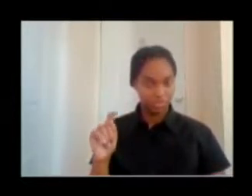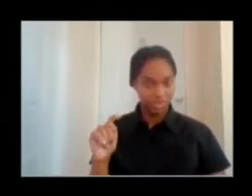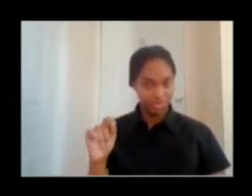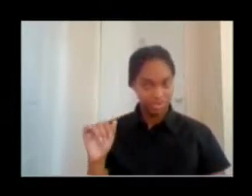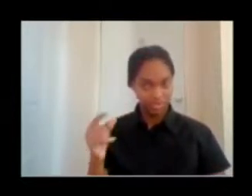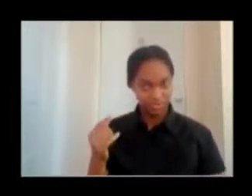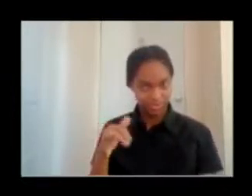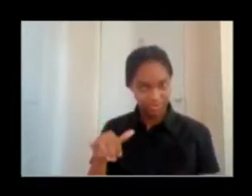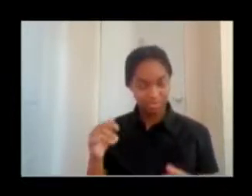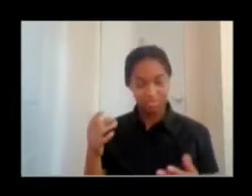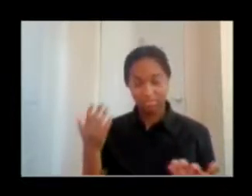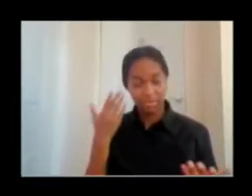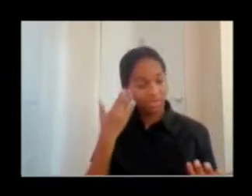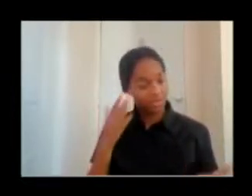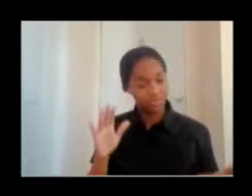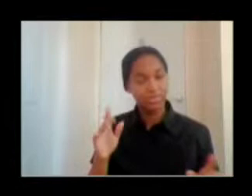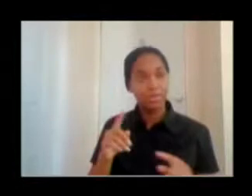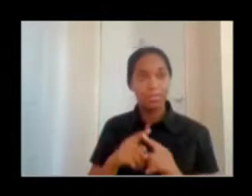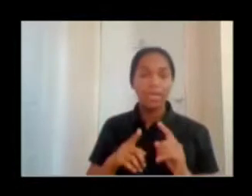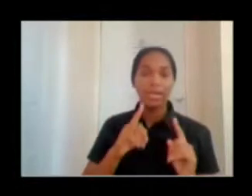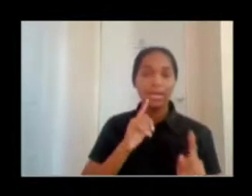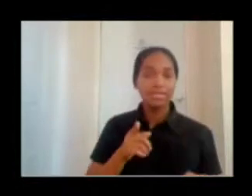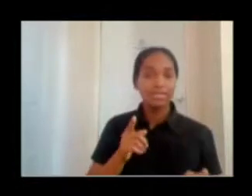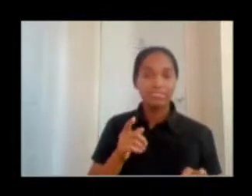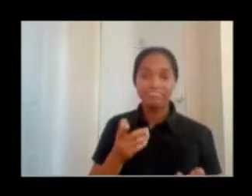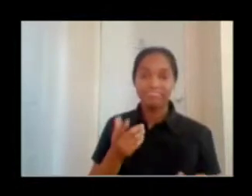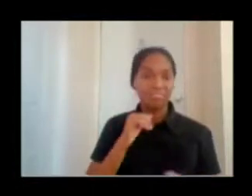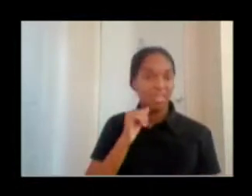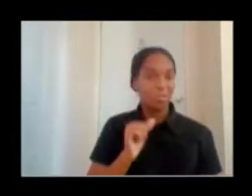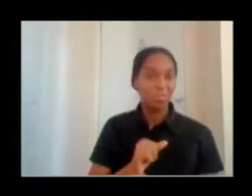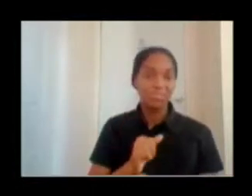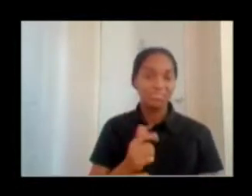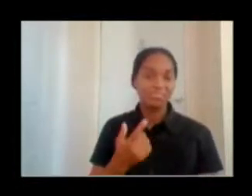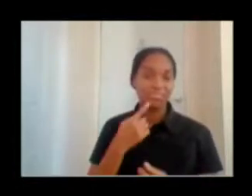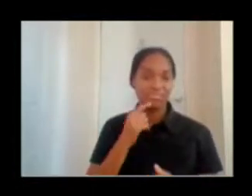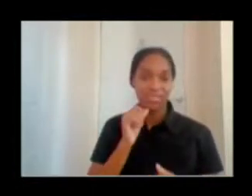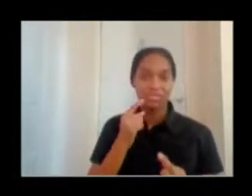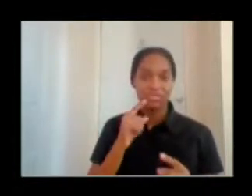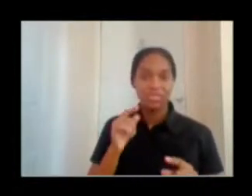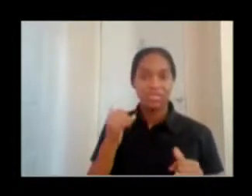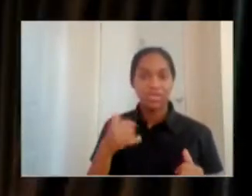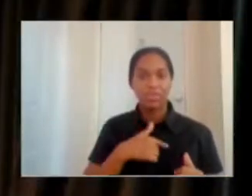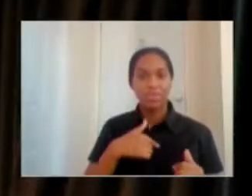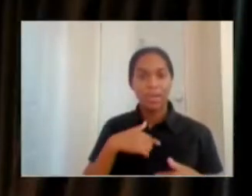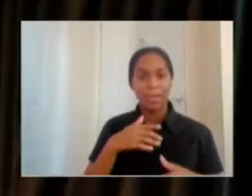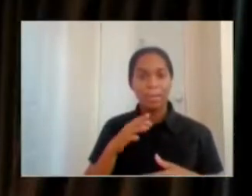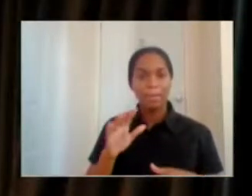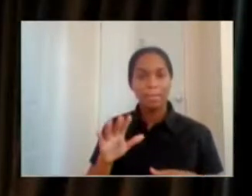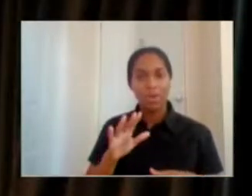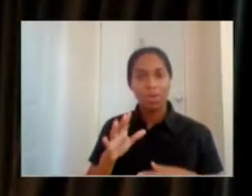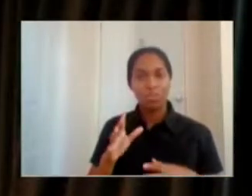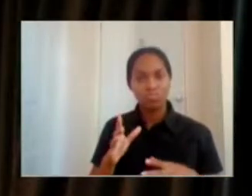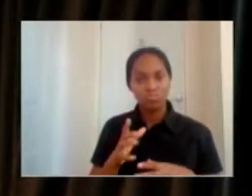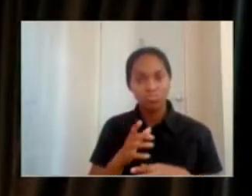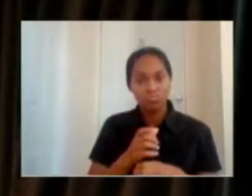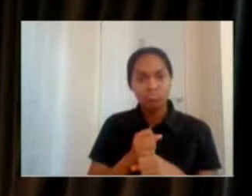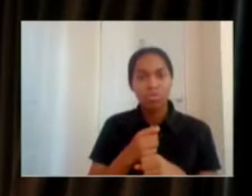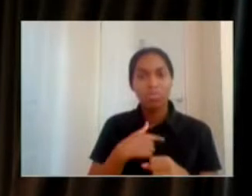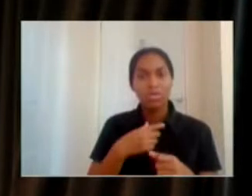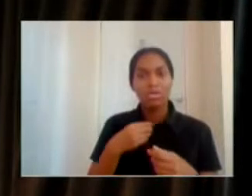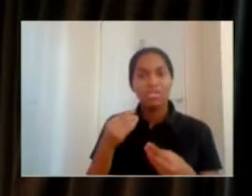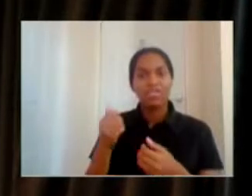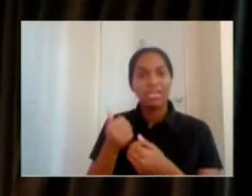But yeah, the answer is it didn't work. Yeah. Well, we're about to wrap up. I want to give everybody an opportunity to ask